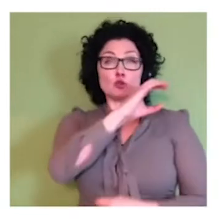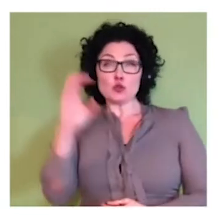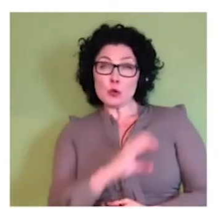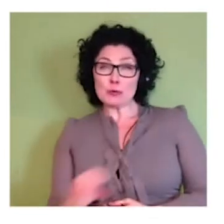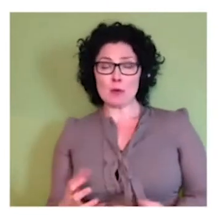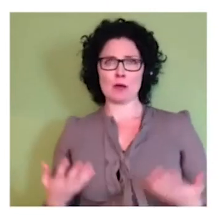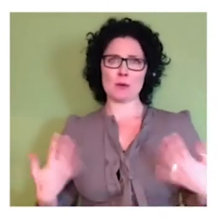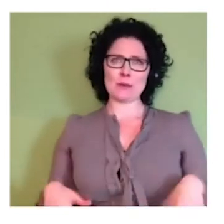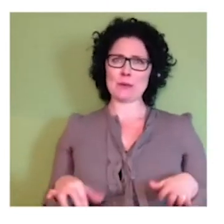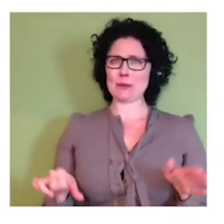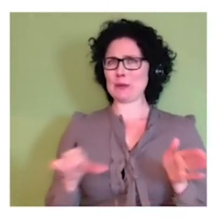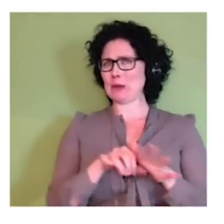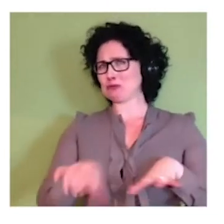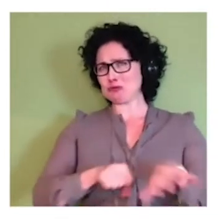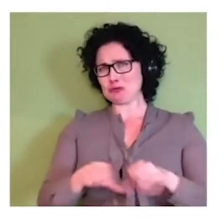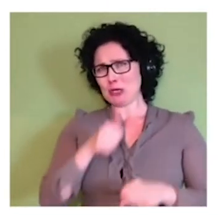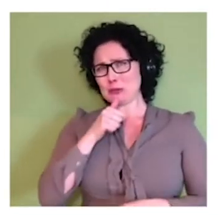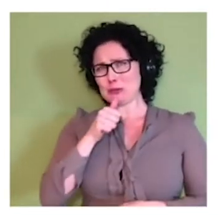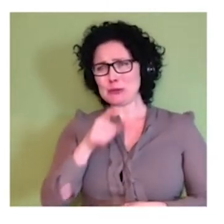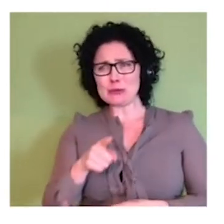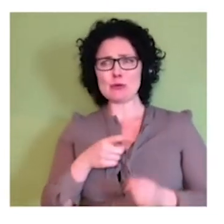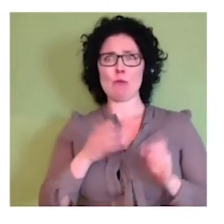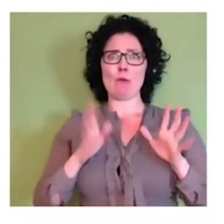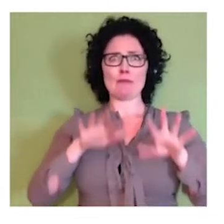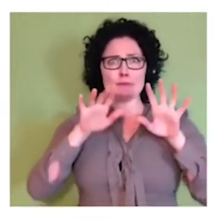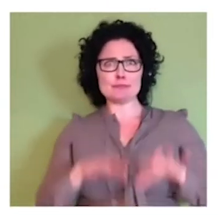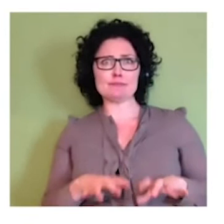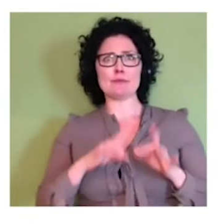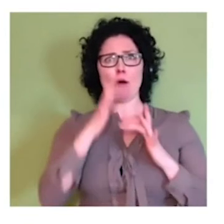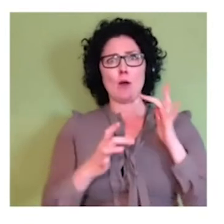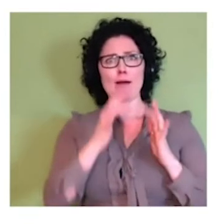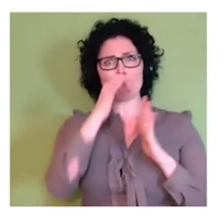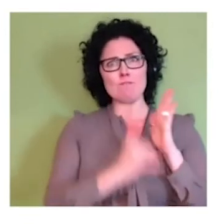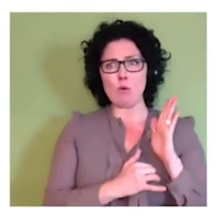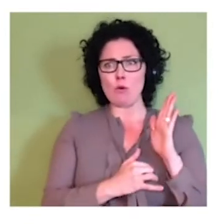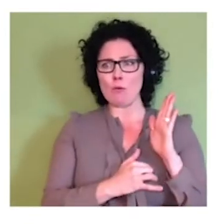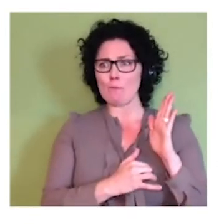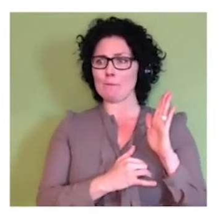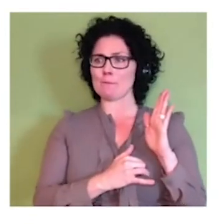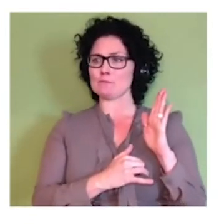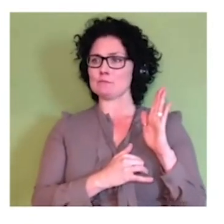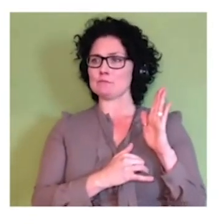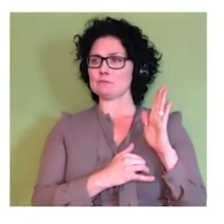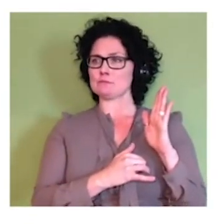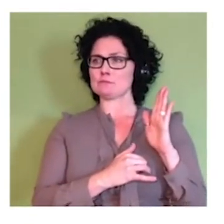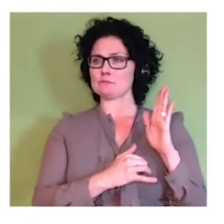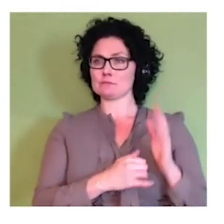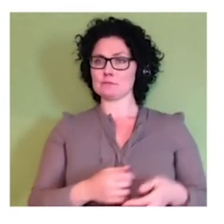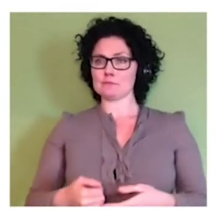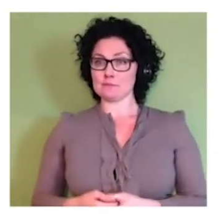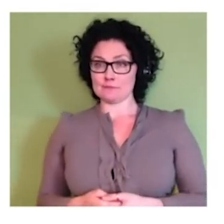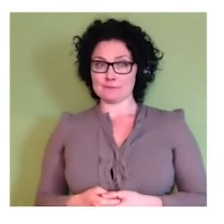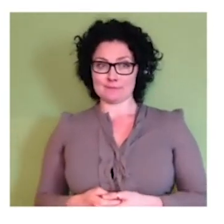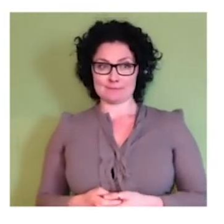online forms. Participants with physical, visual, or hearing impairments described experiencing physical